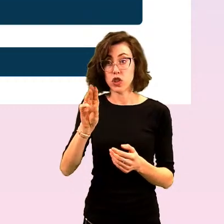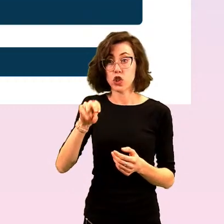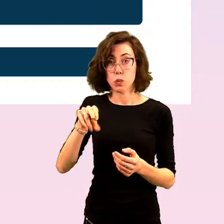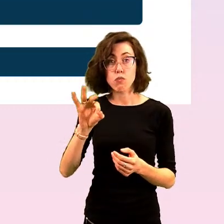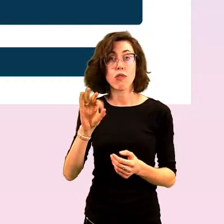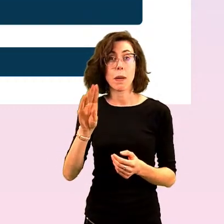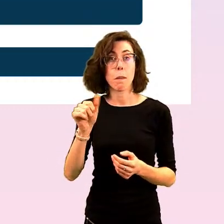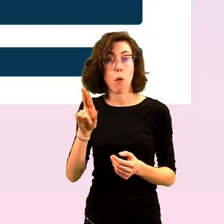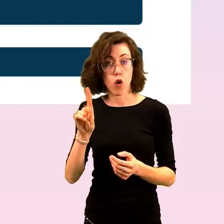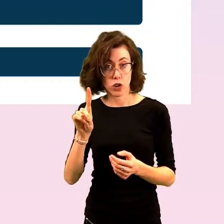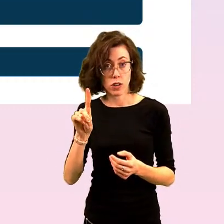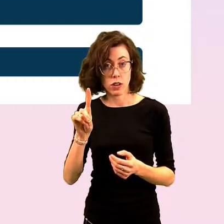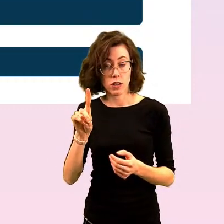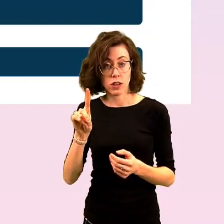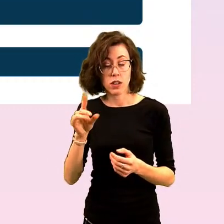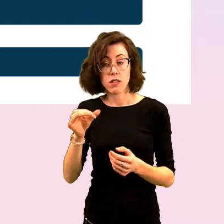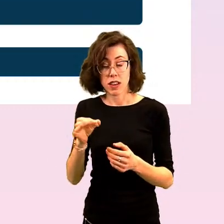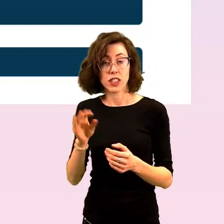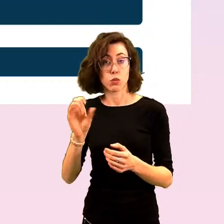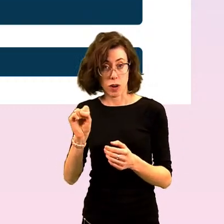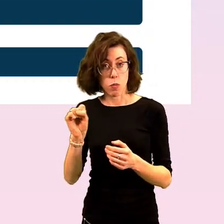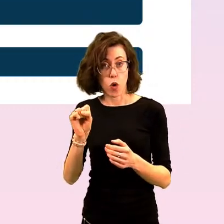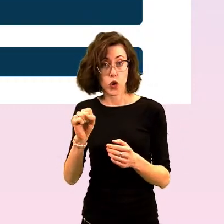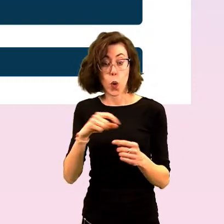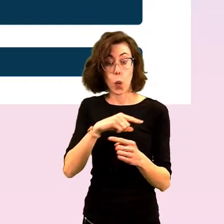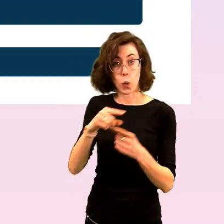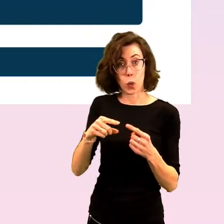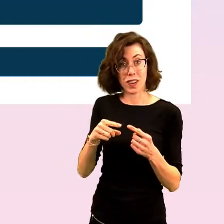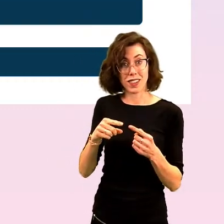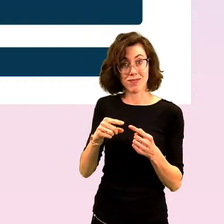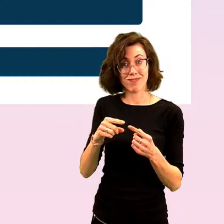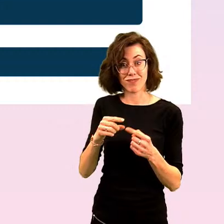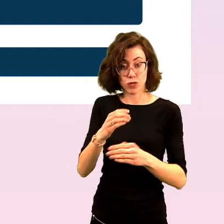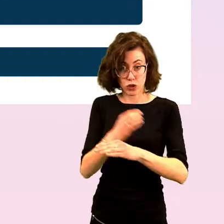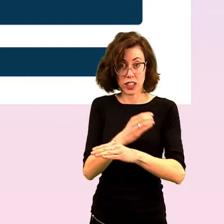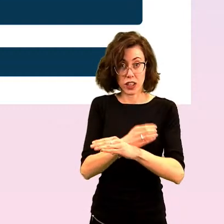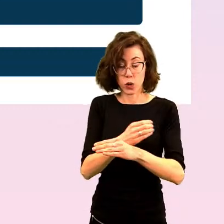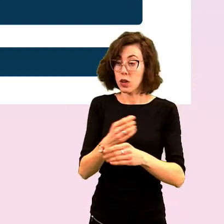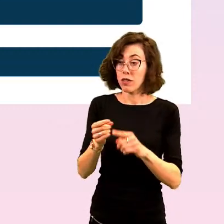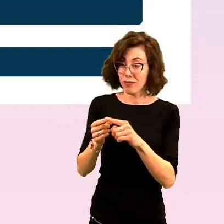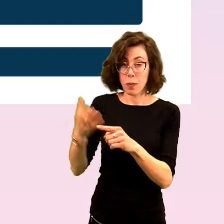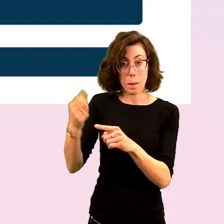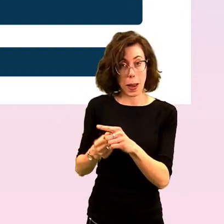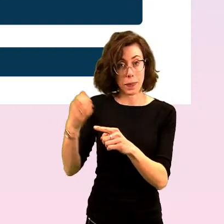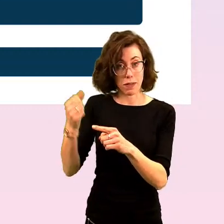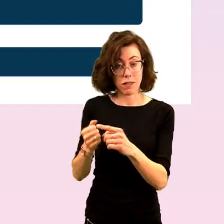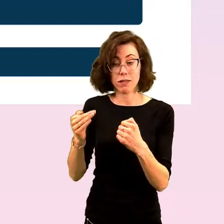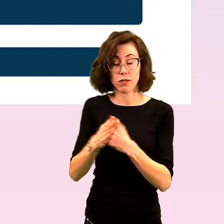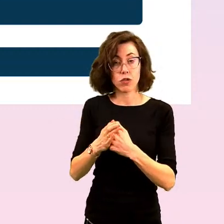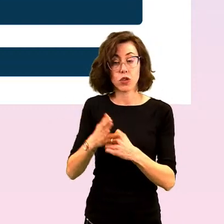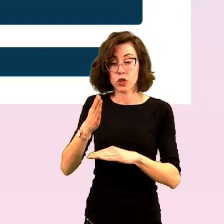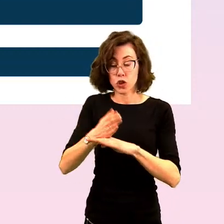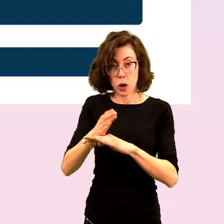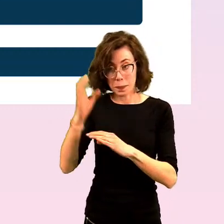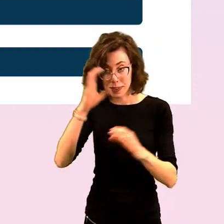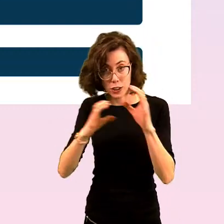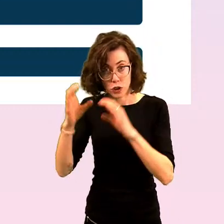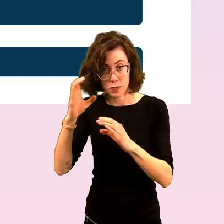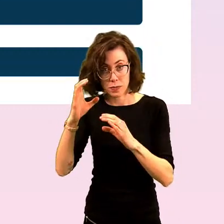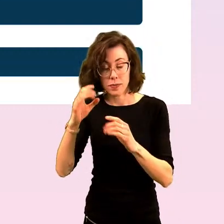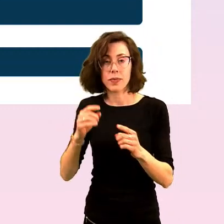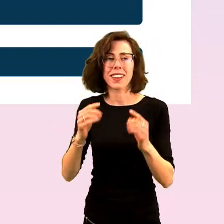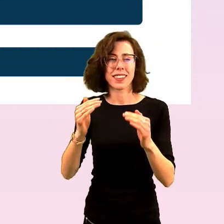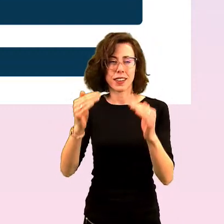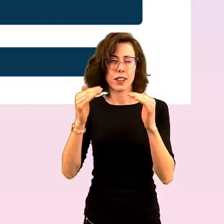pay them on their job seekers. And the other thing, which is also part of Shauna's area, the Department of Further and Higher Education, is